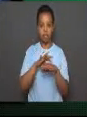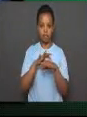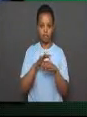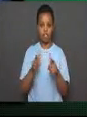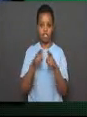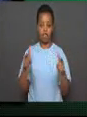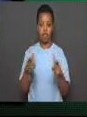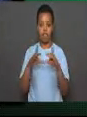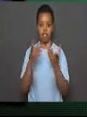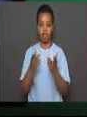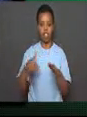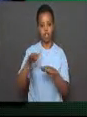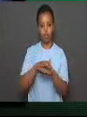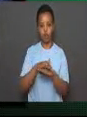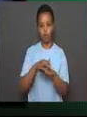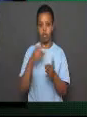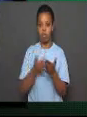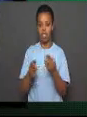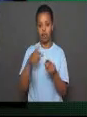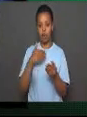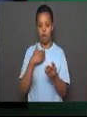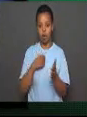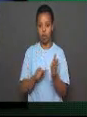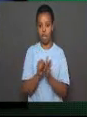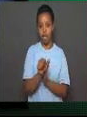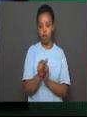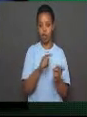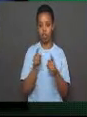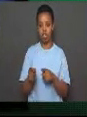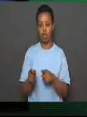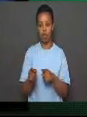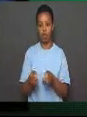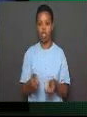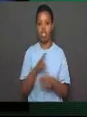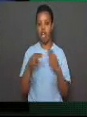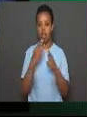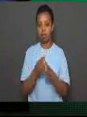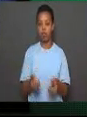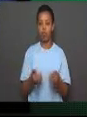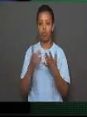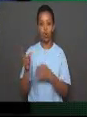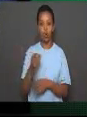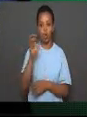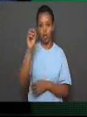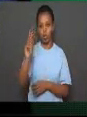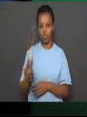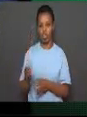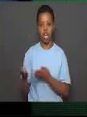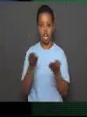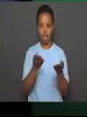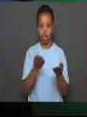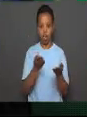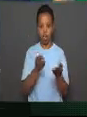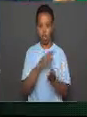algae found in these regions supply most of the world's oxygen supply, and